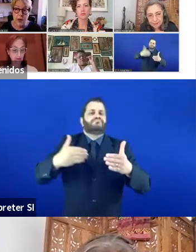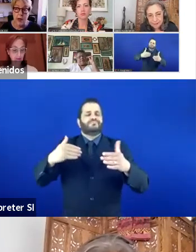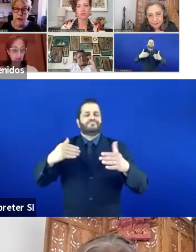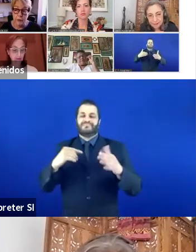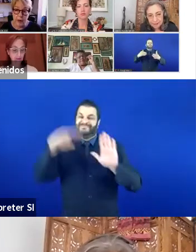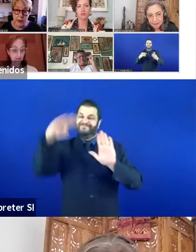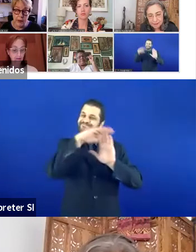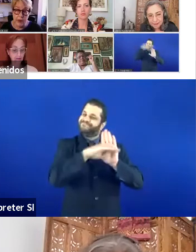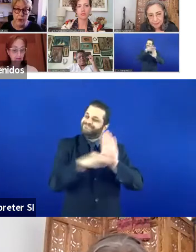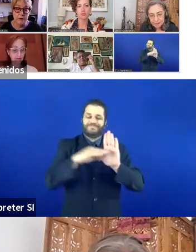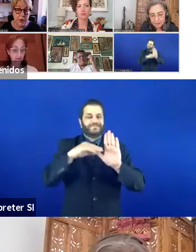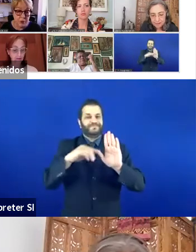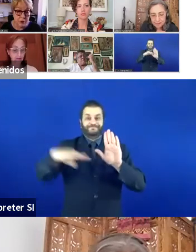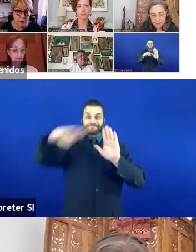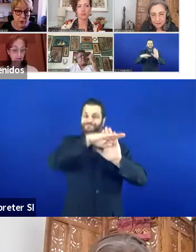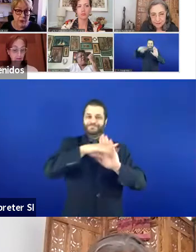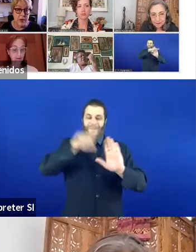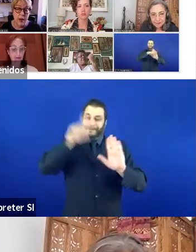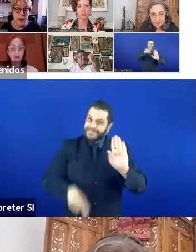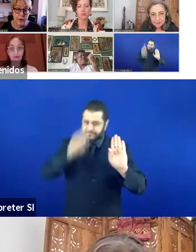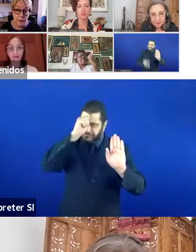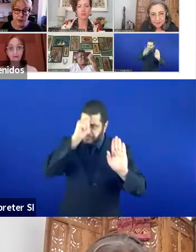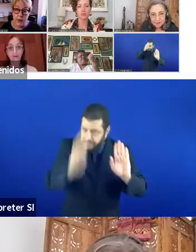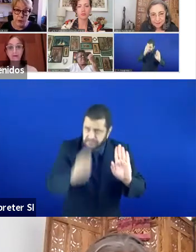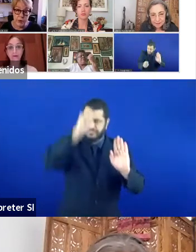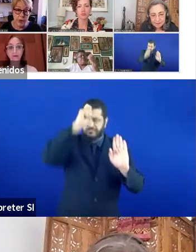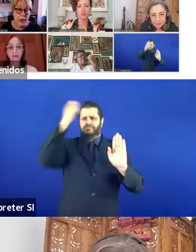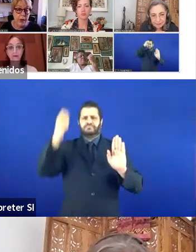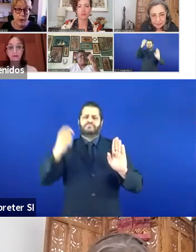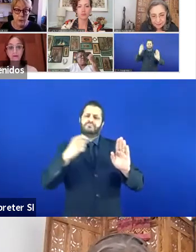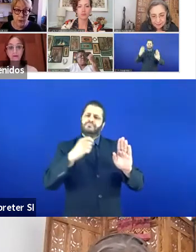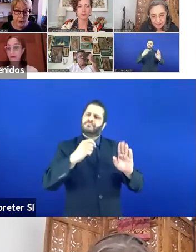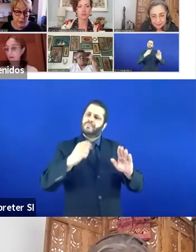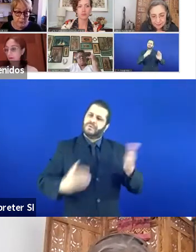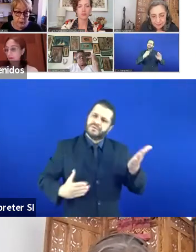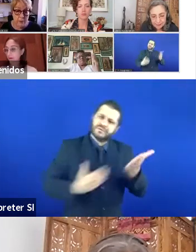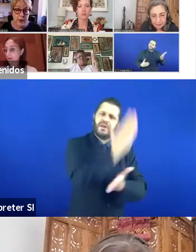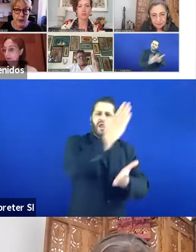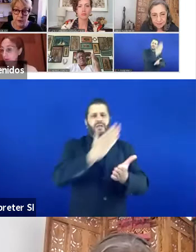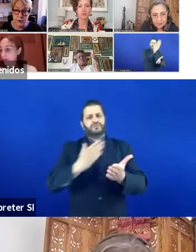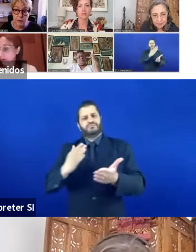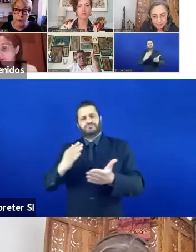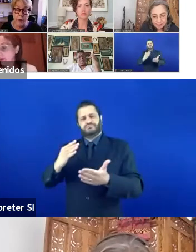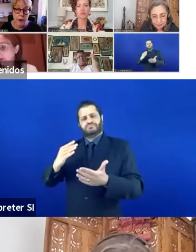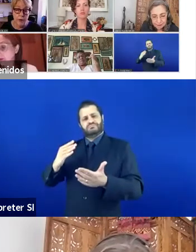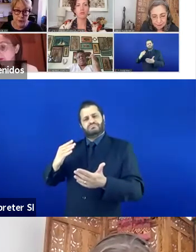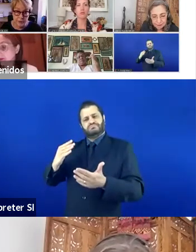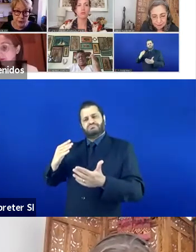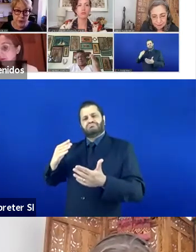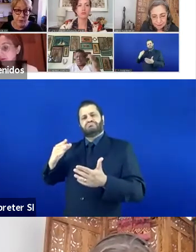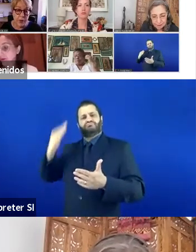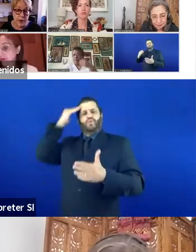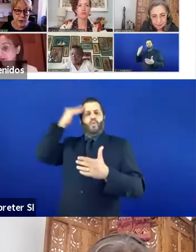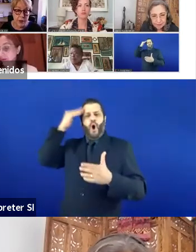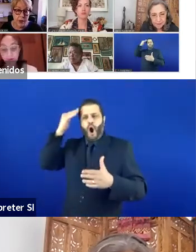rights and the recognition of sexual rights and the recognition and the campaigns for the